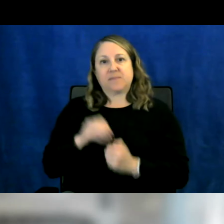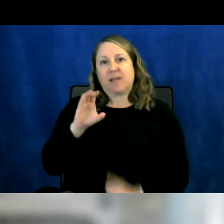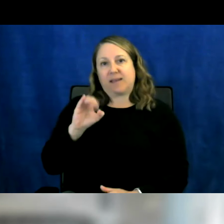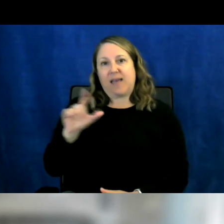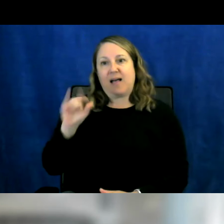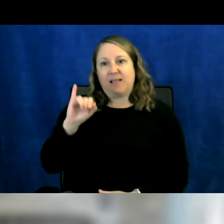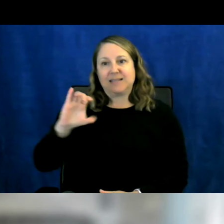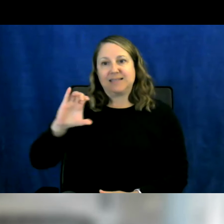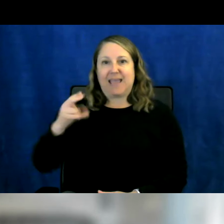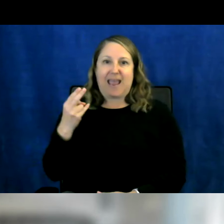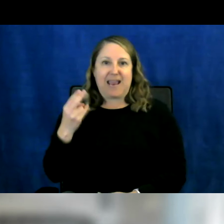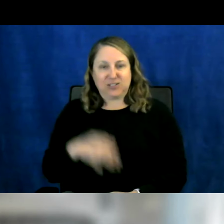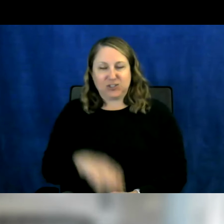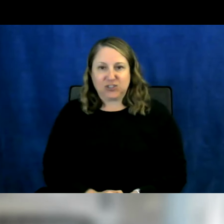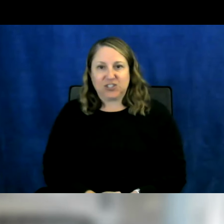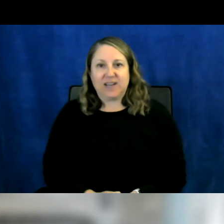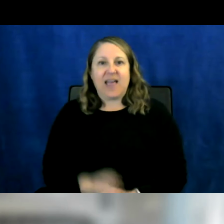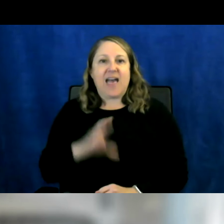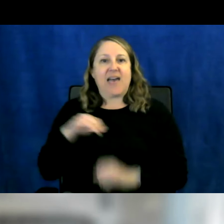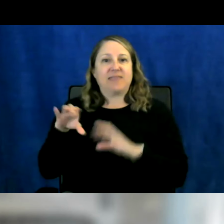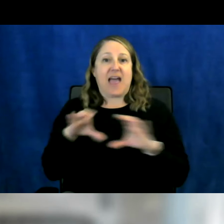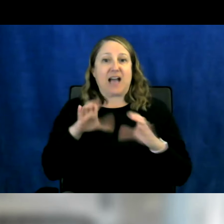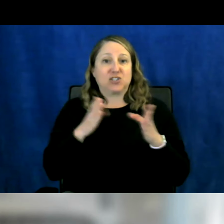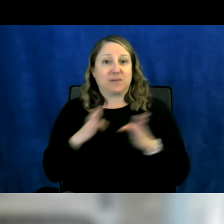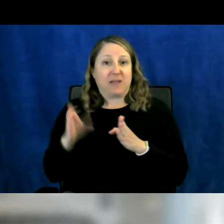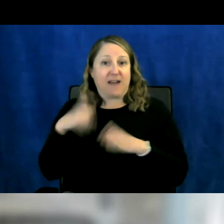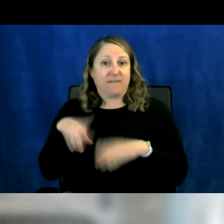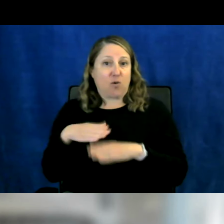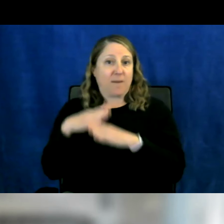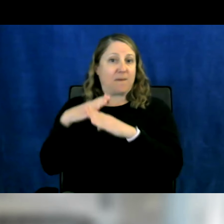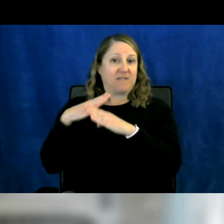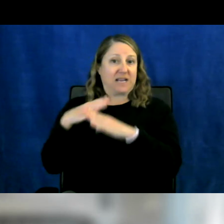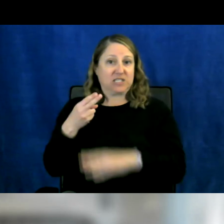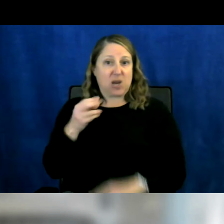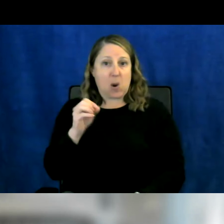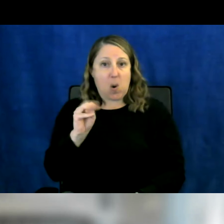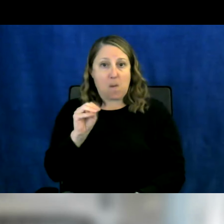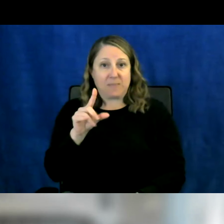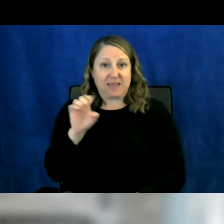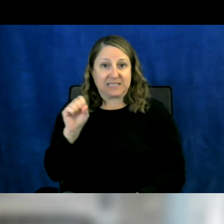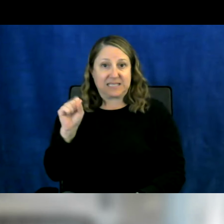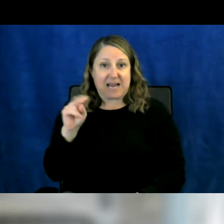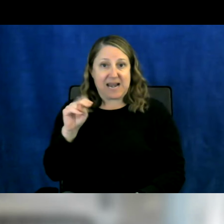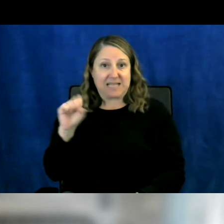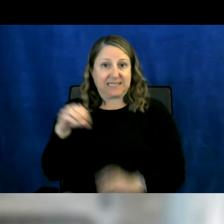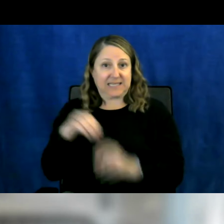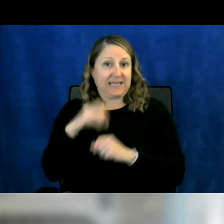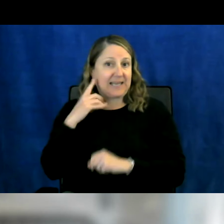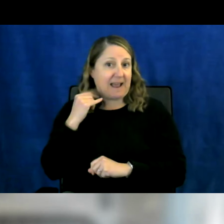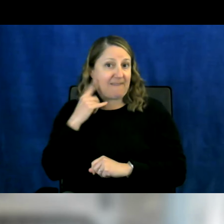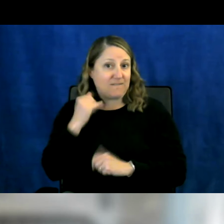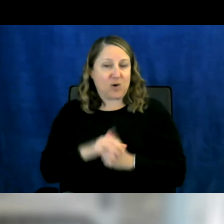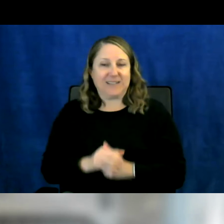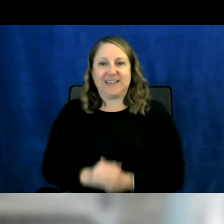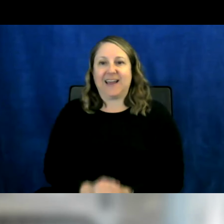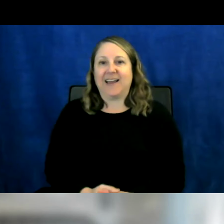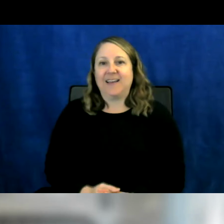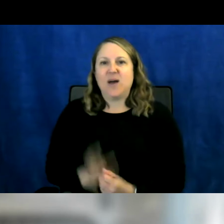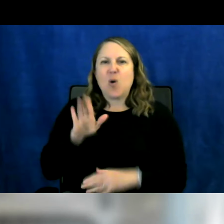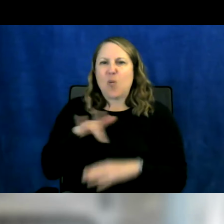ending homelessness in California. And I think we'll touch on many of the discussion points that I heard shared in the comments before starting